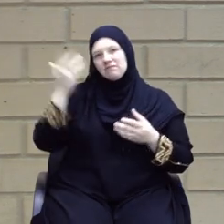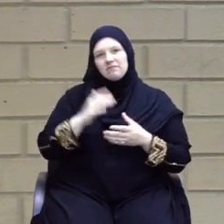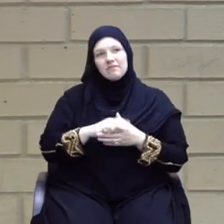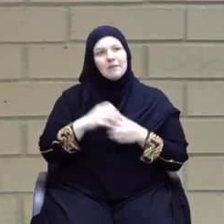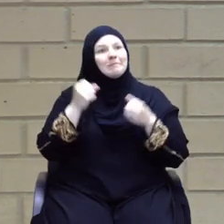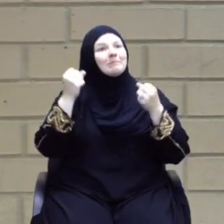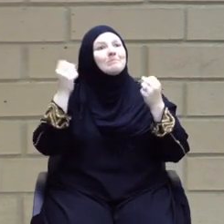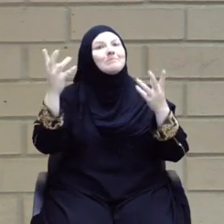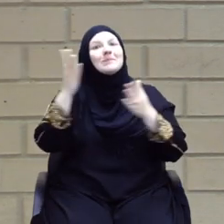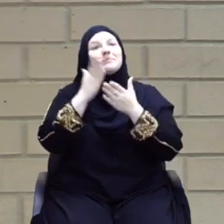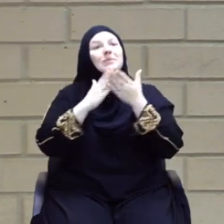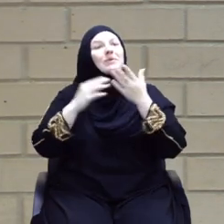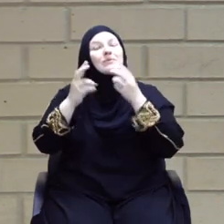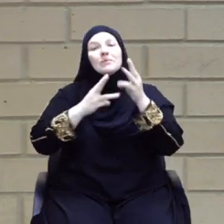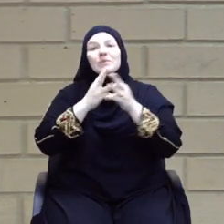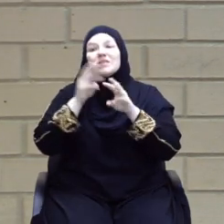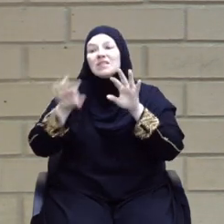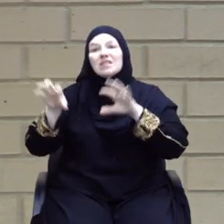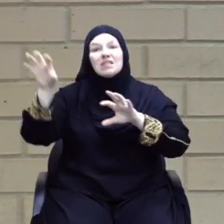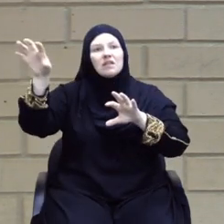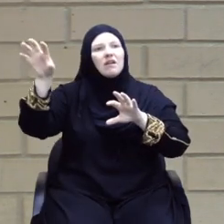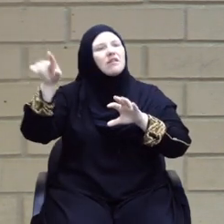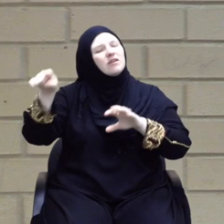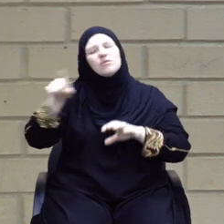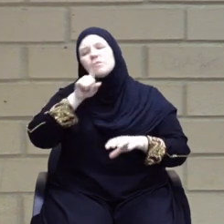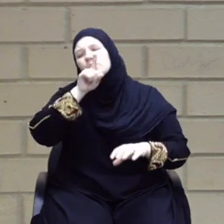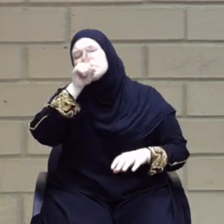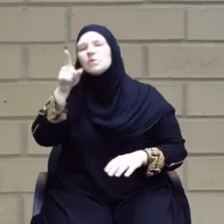Those are the true strangers.